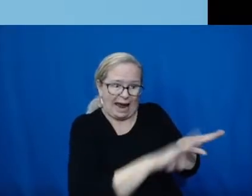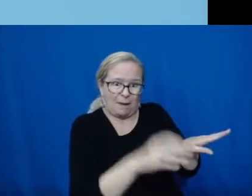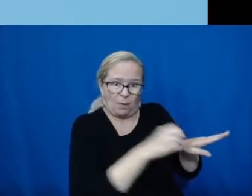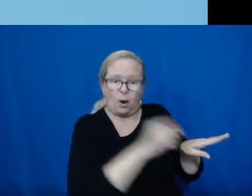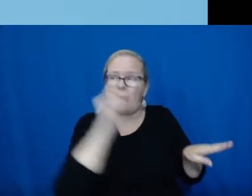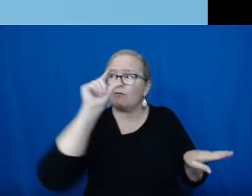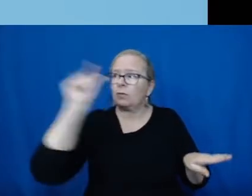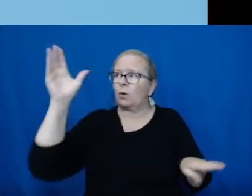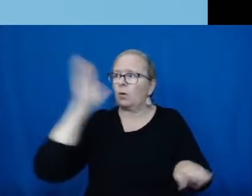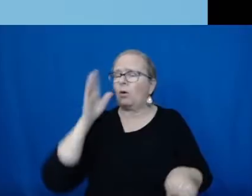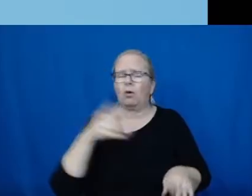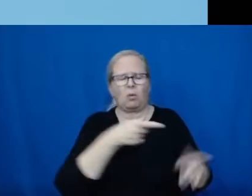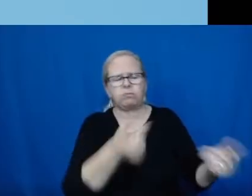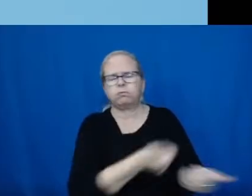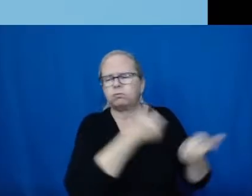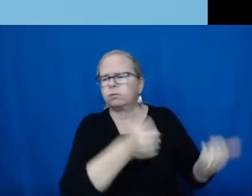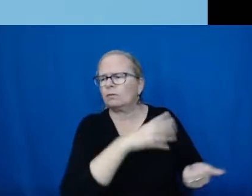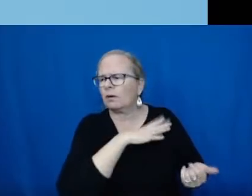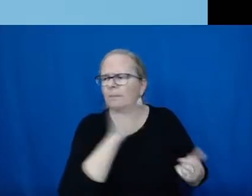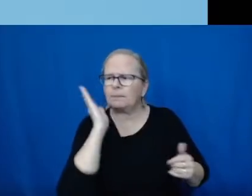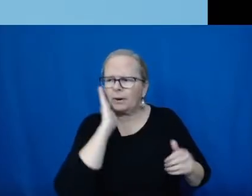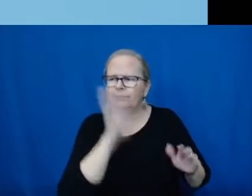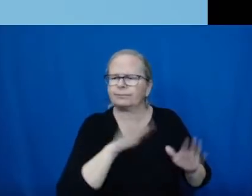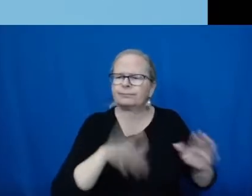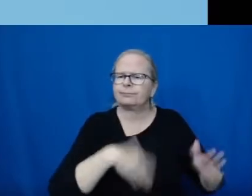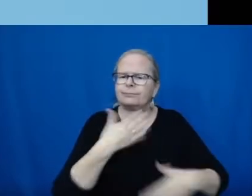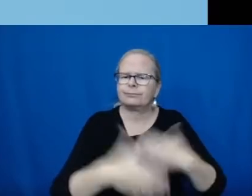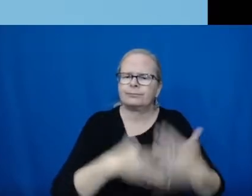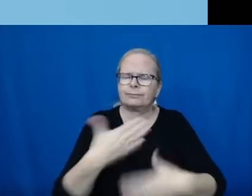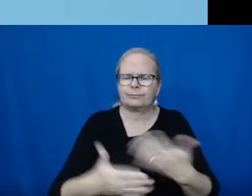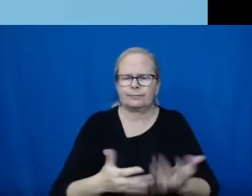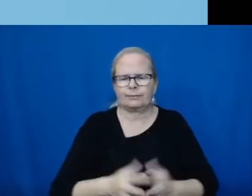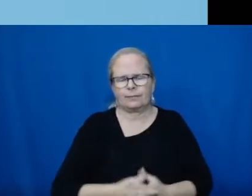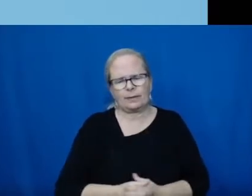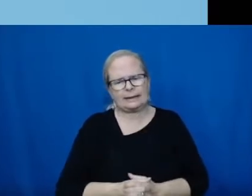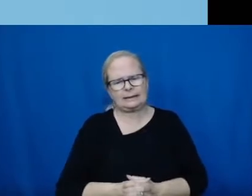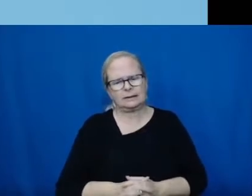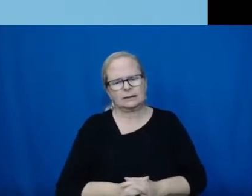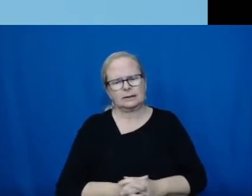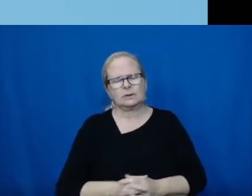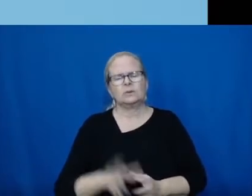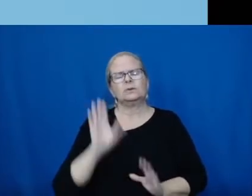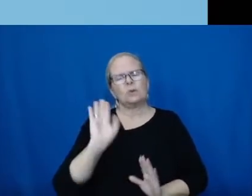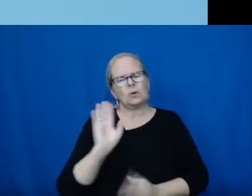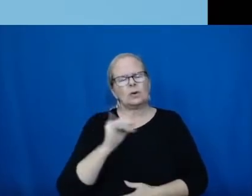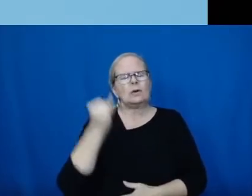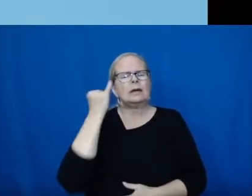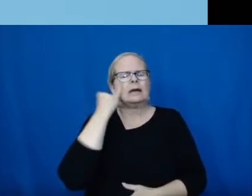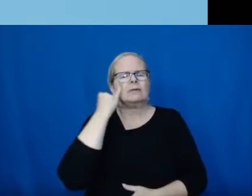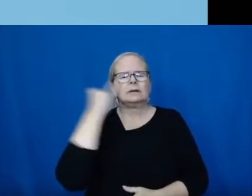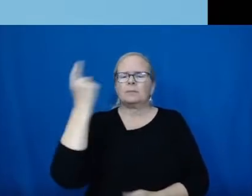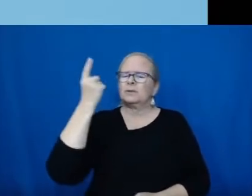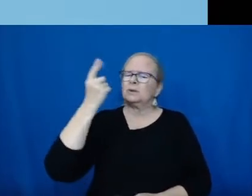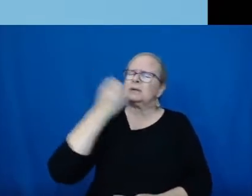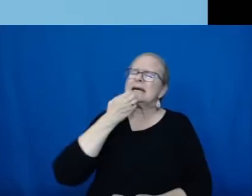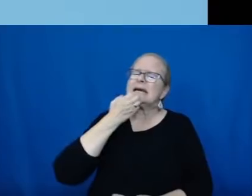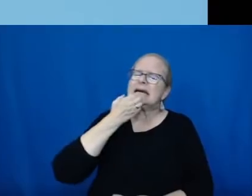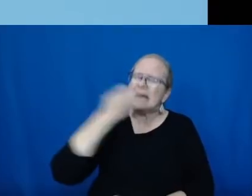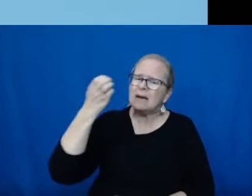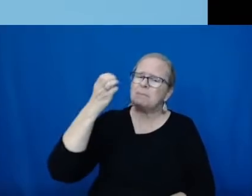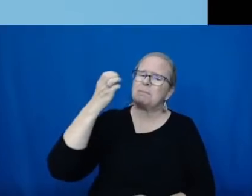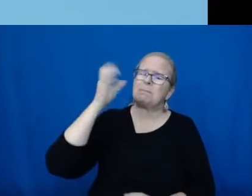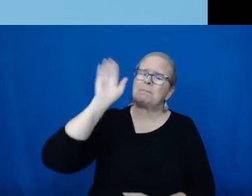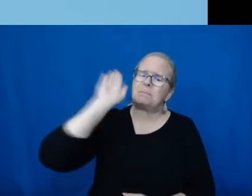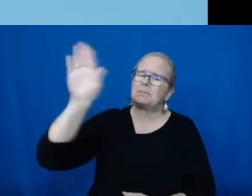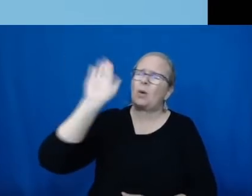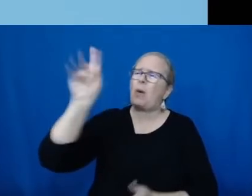for, let's have now 1,000 ICU beds, it's de facto, with this strategy, it's de facto screaming for allowing virus to kill